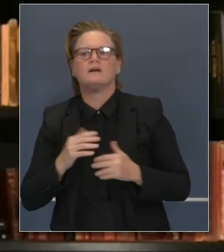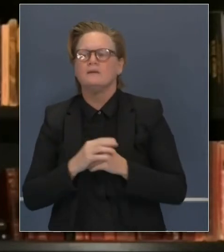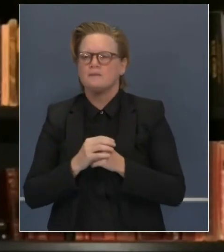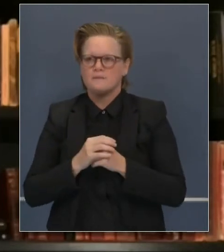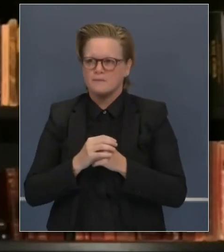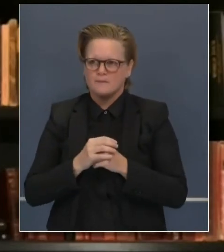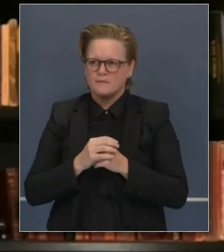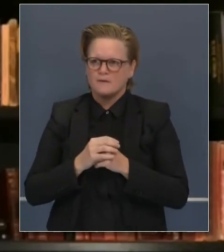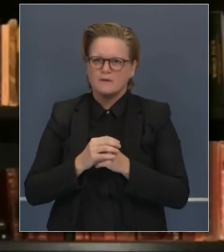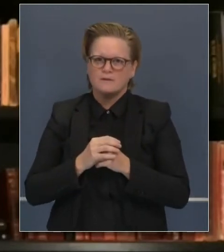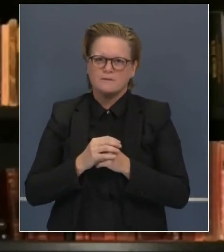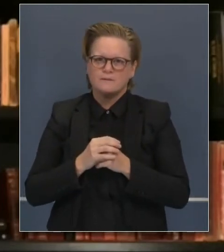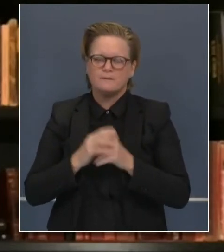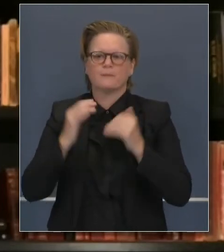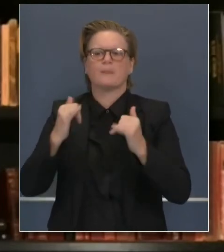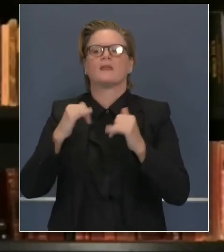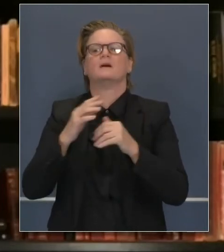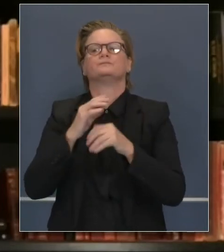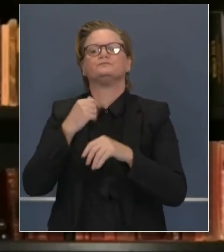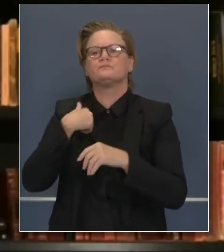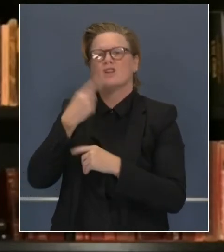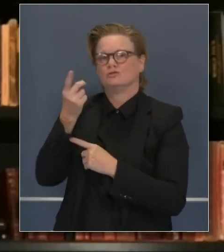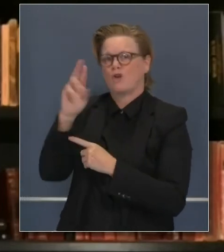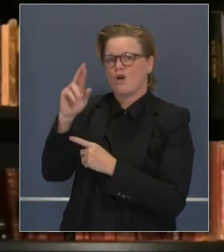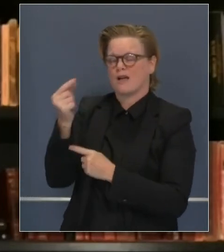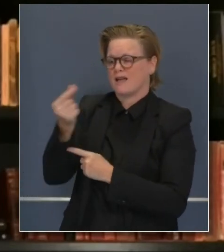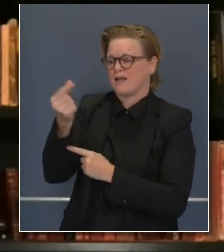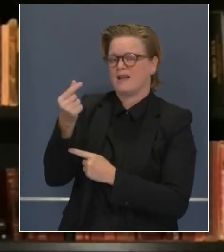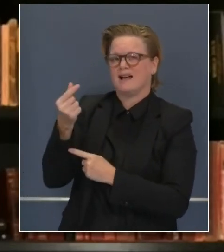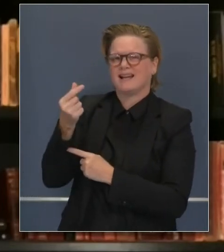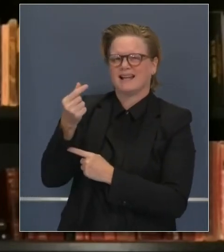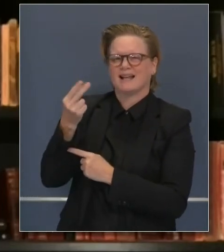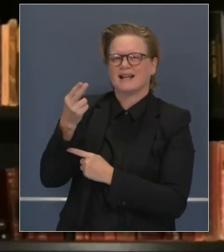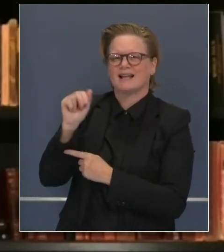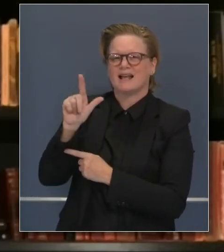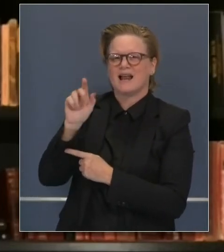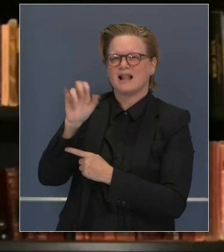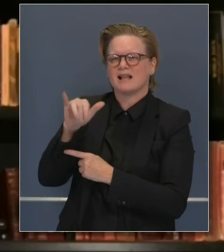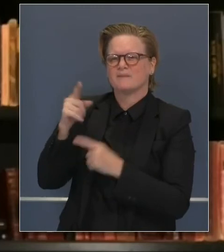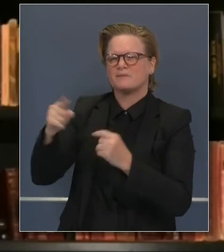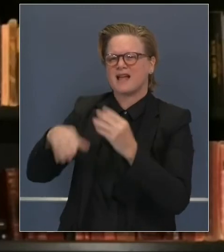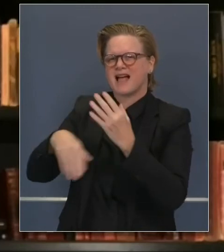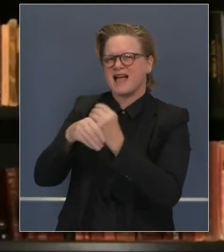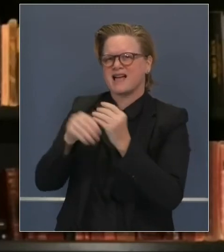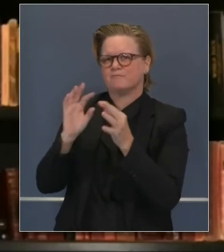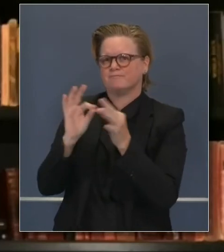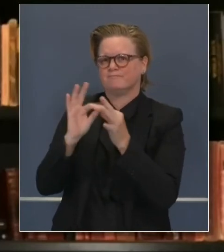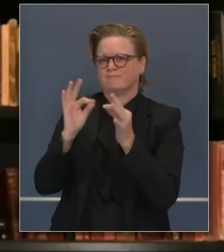or perhaps provide additional thoughts and insight based upon your very thoughtful question.